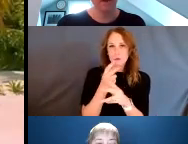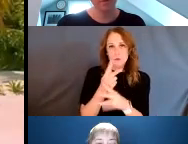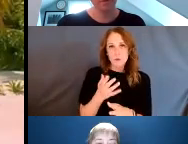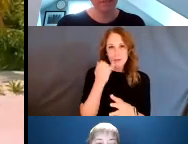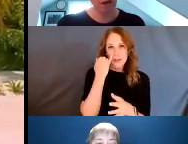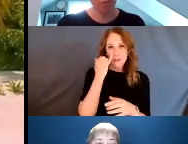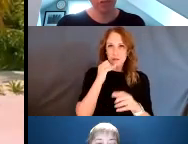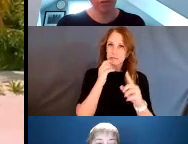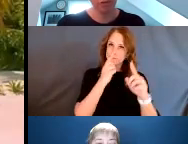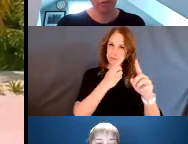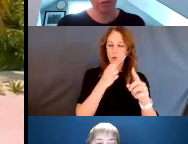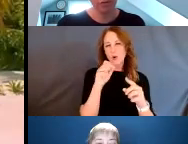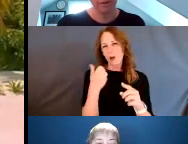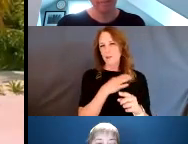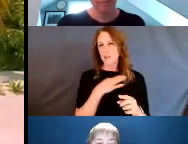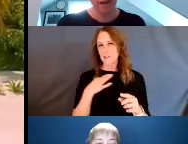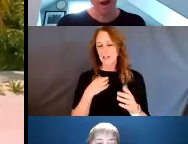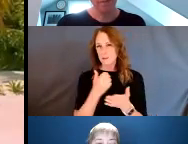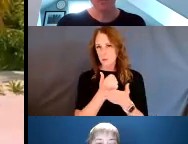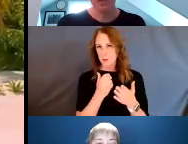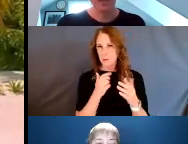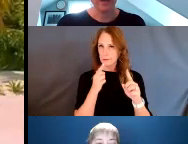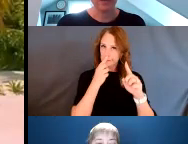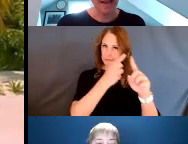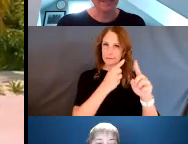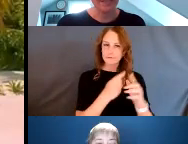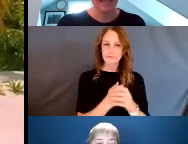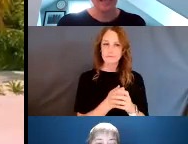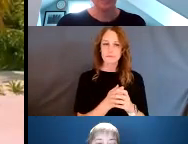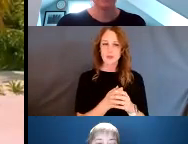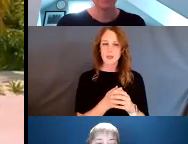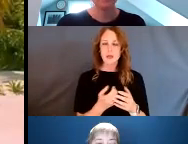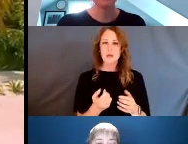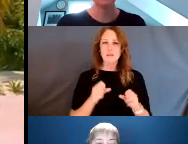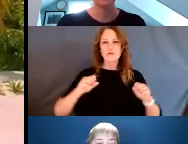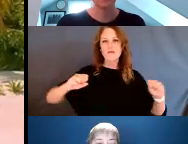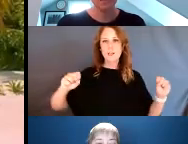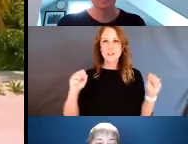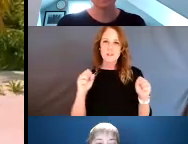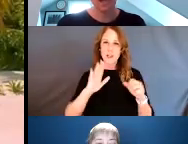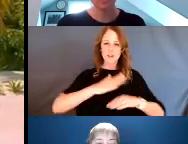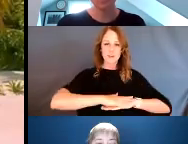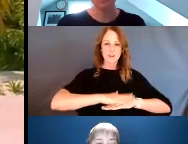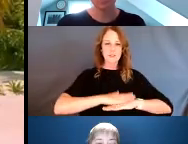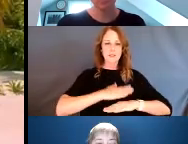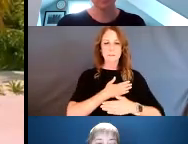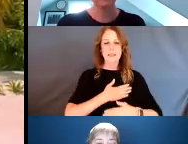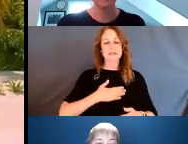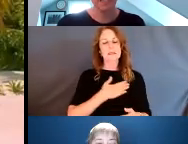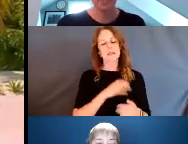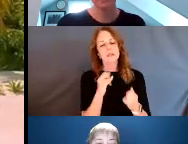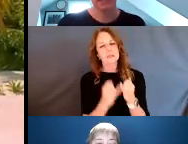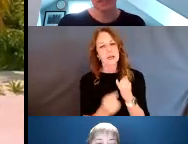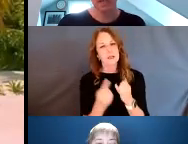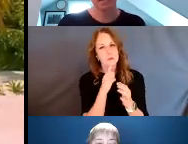or other staff member to help reach those goals. Stretching at your desk. Please, please, this last one is super